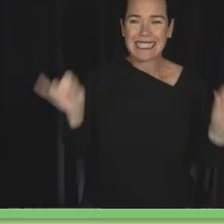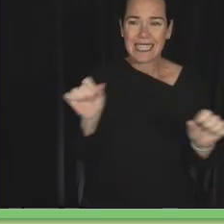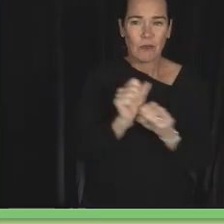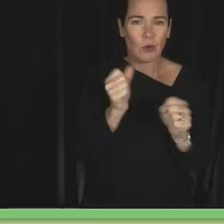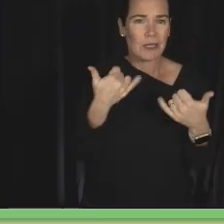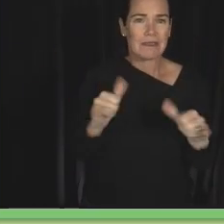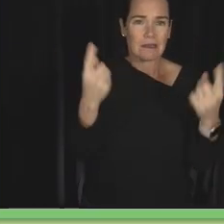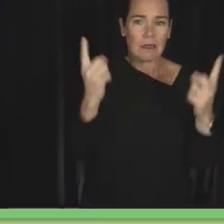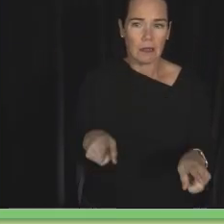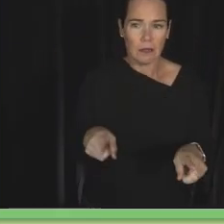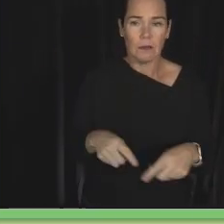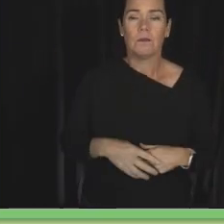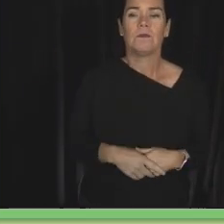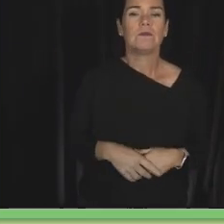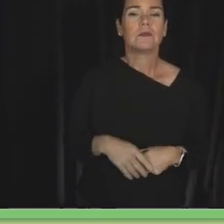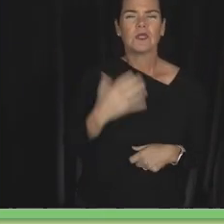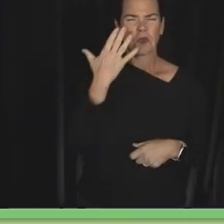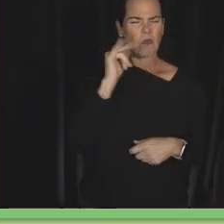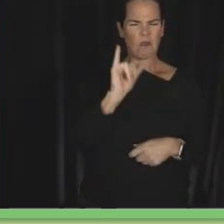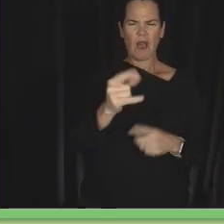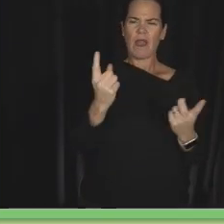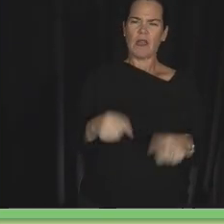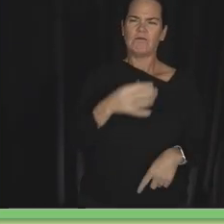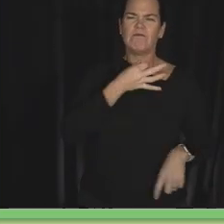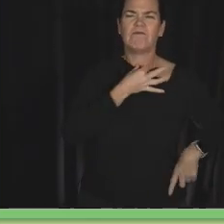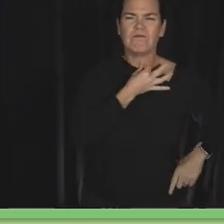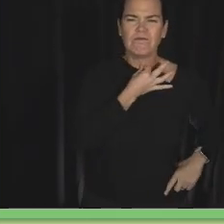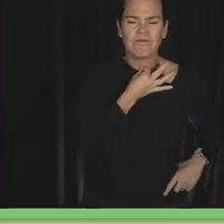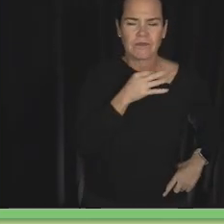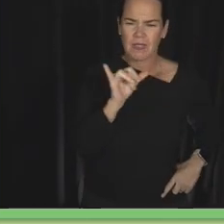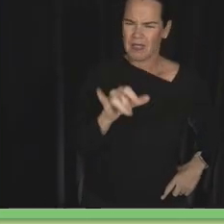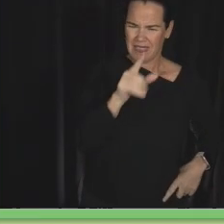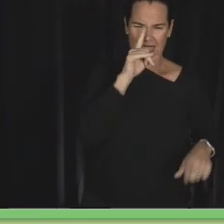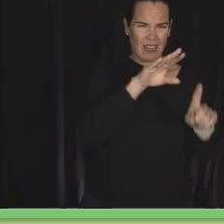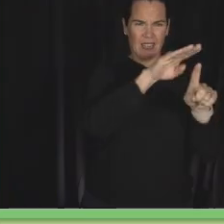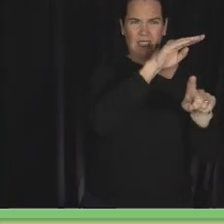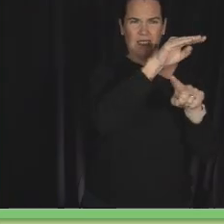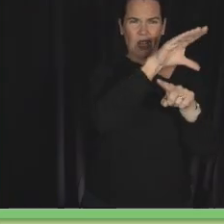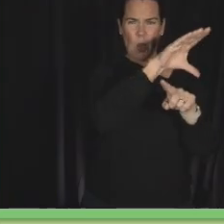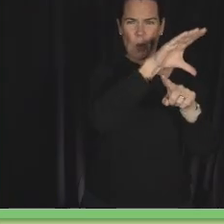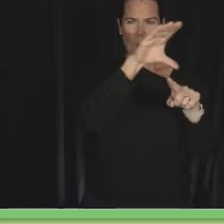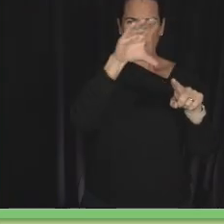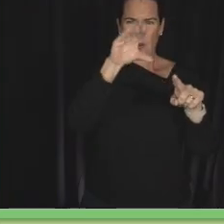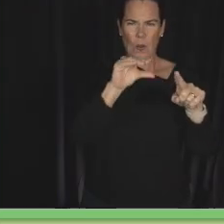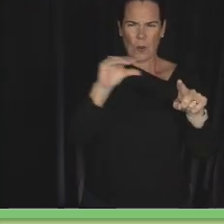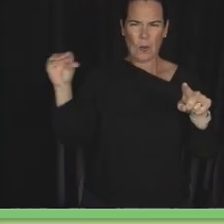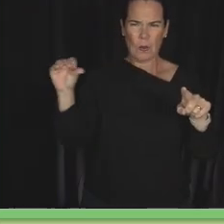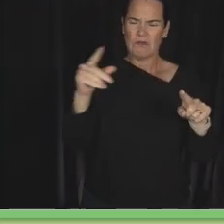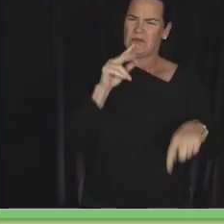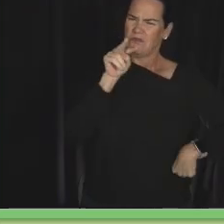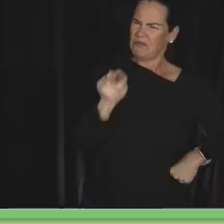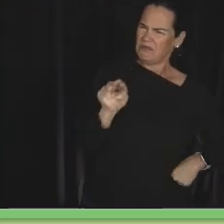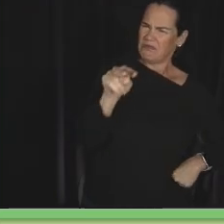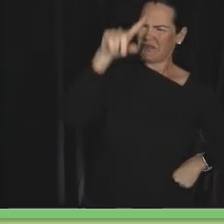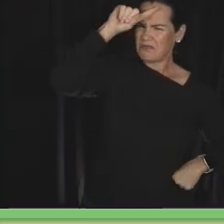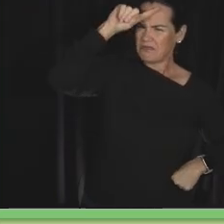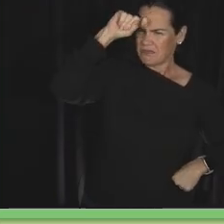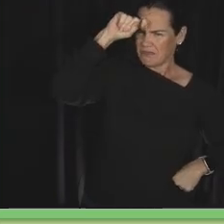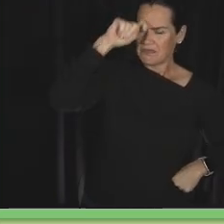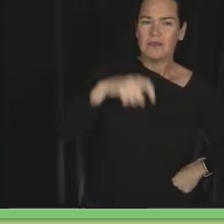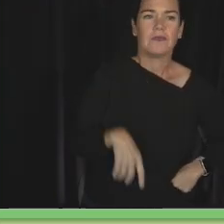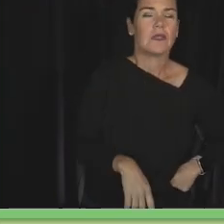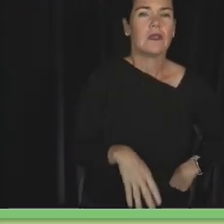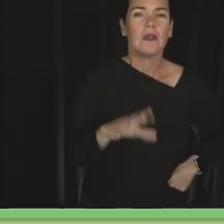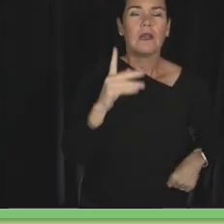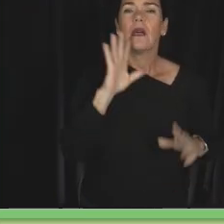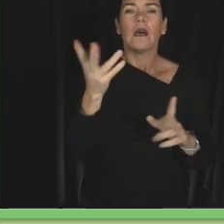But why is this happening? This is actually a really surprising result. We have to think about it from Fluent Bit's perspective.